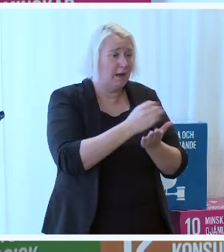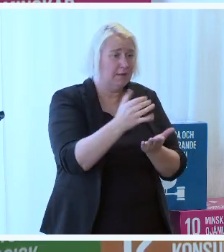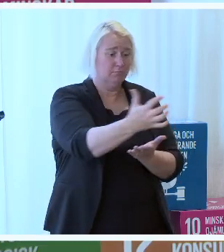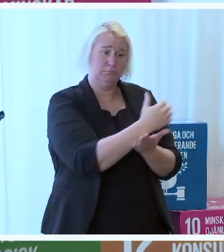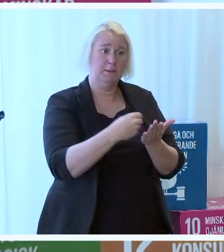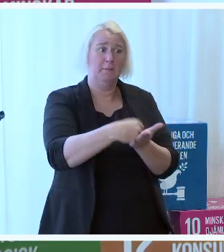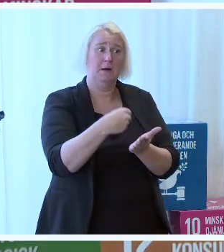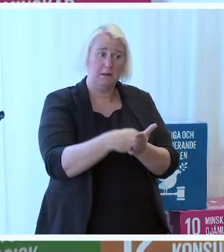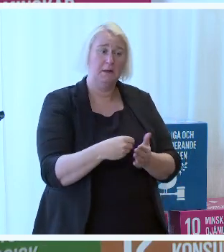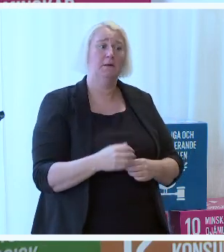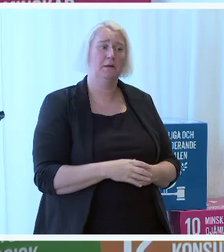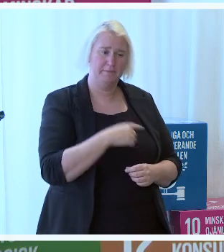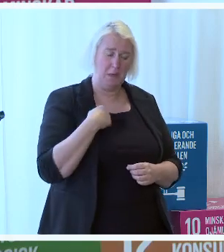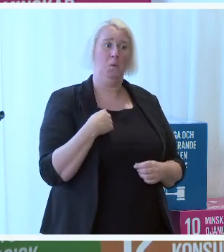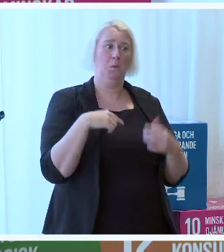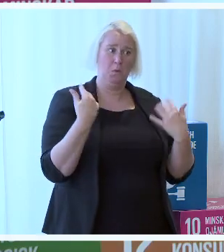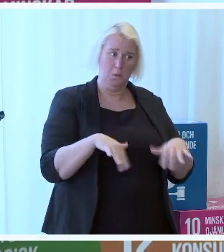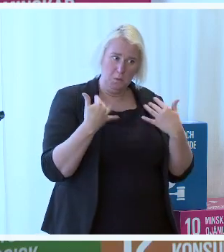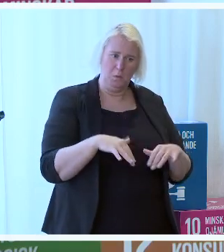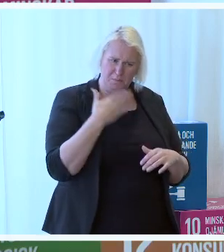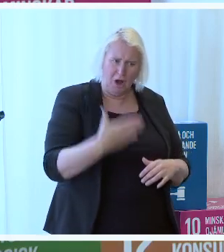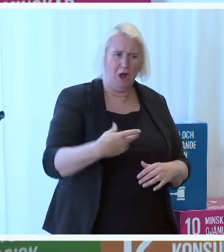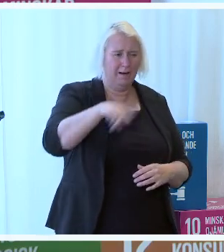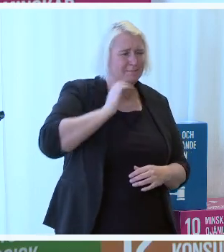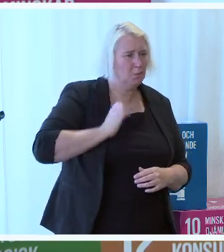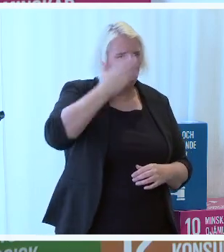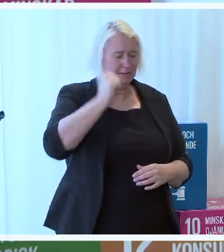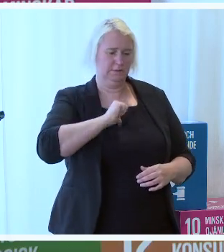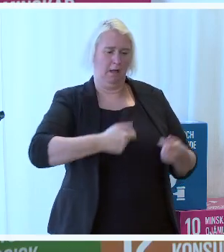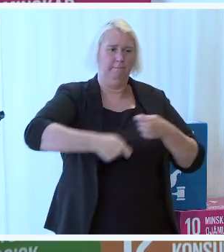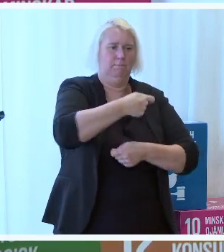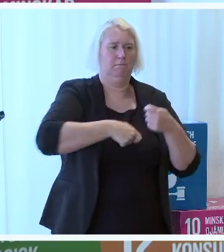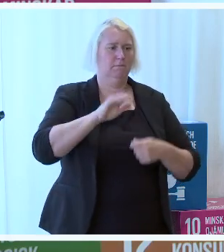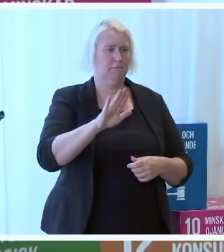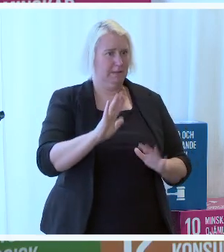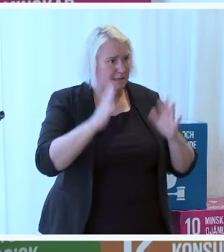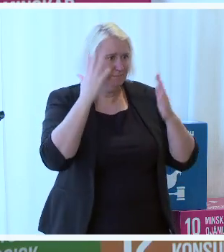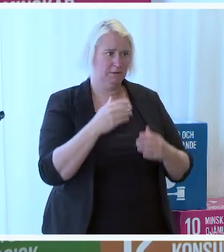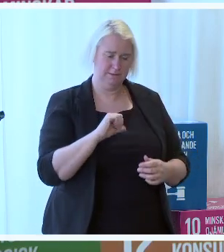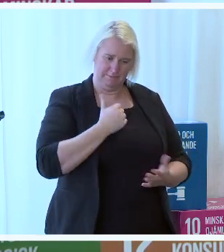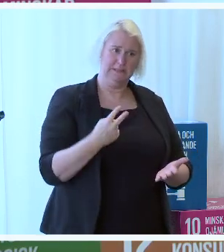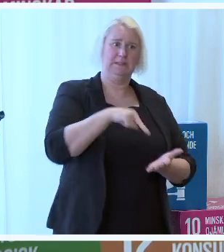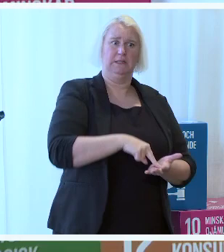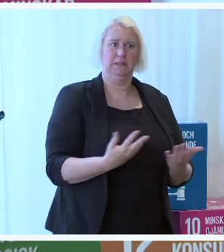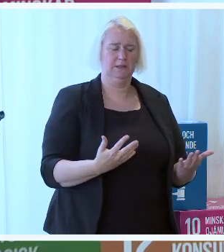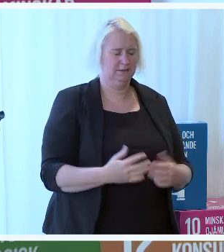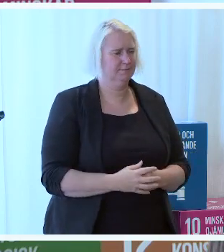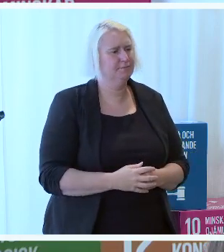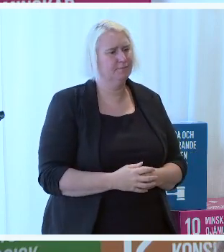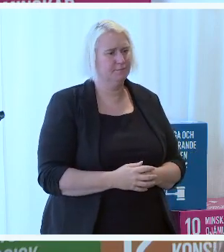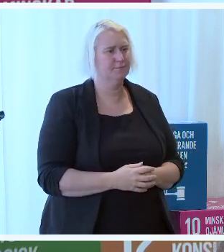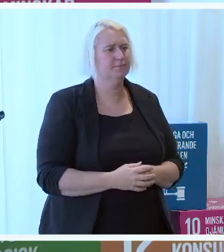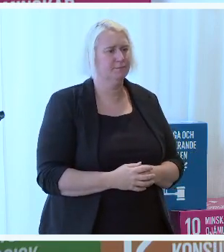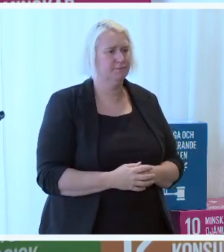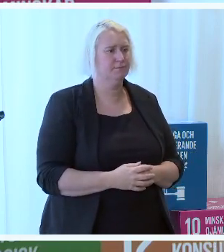believes strongly, and that it leads to freedom and women's independence. So asking these women these questions of what